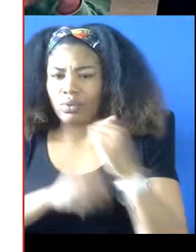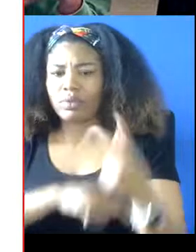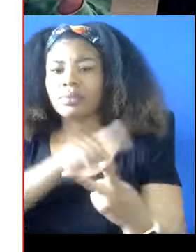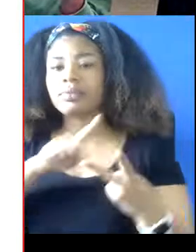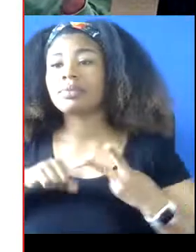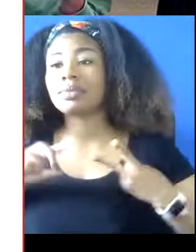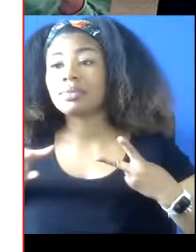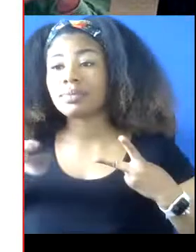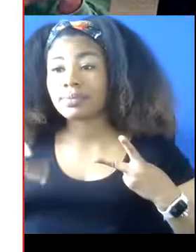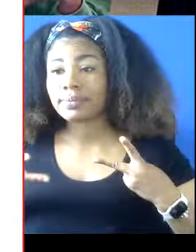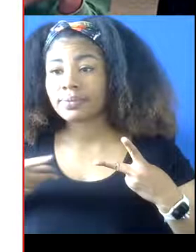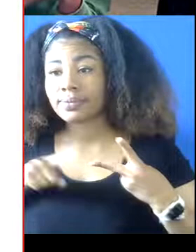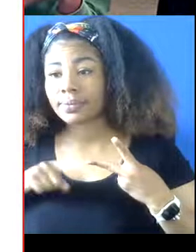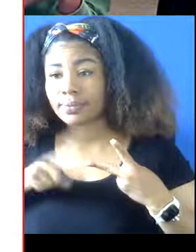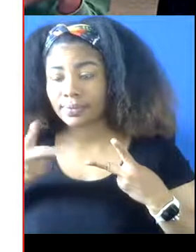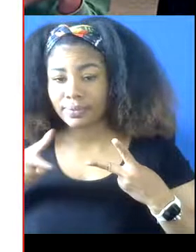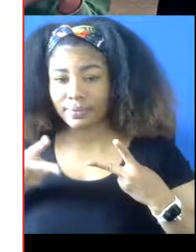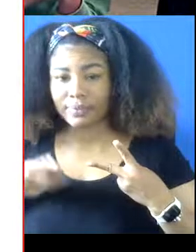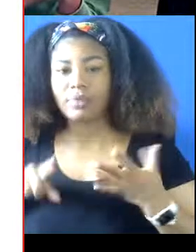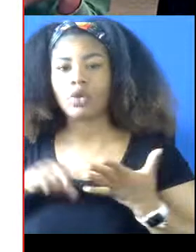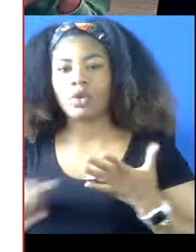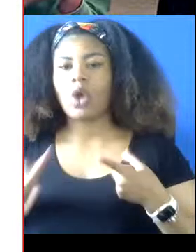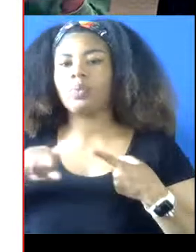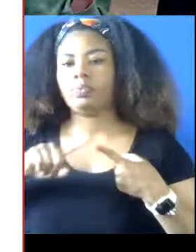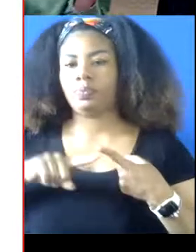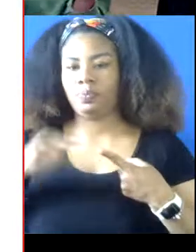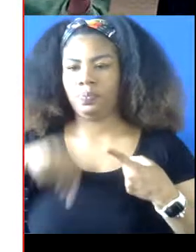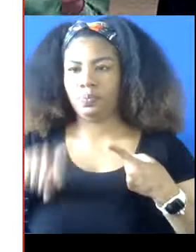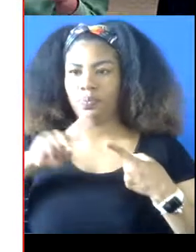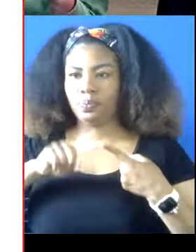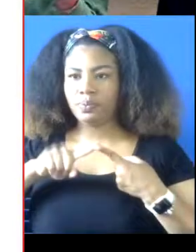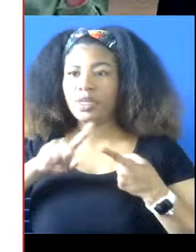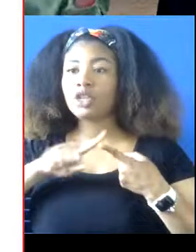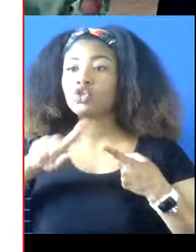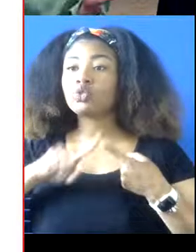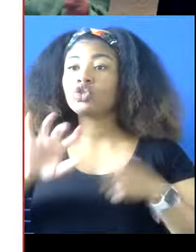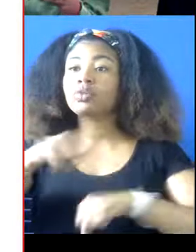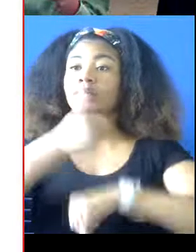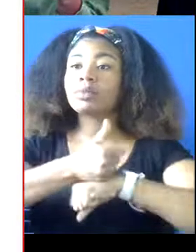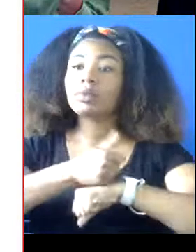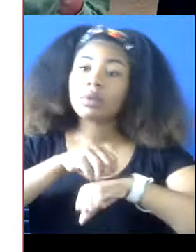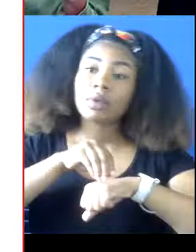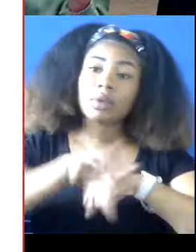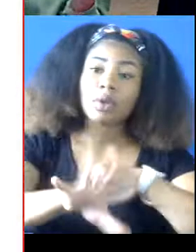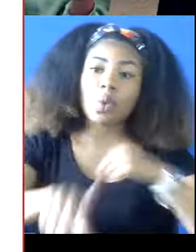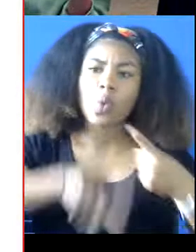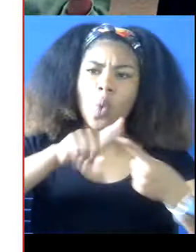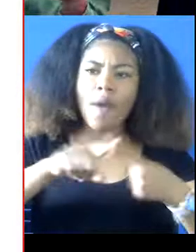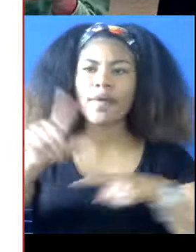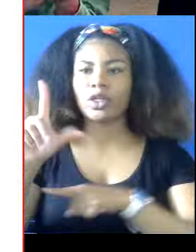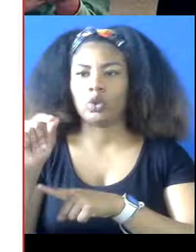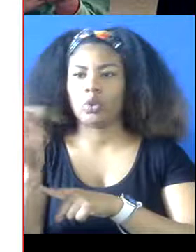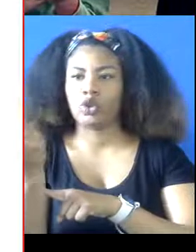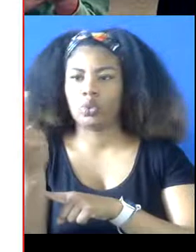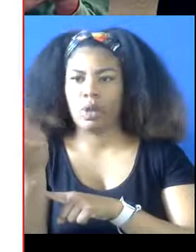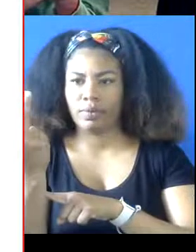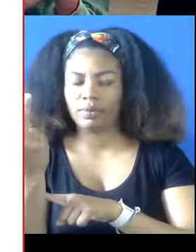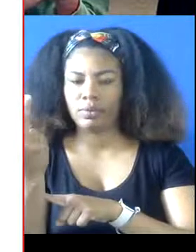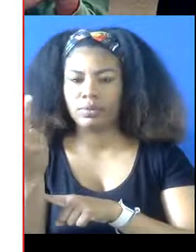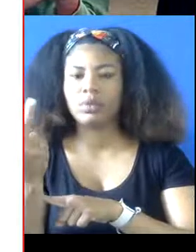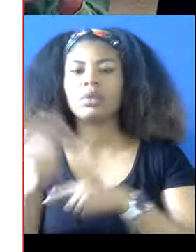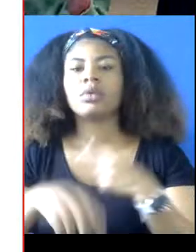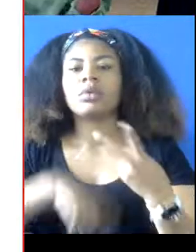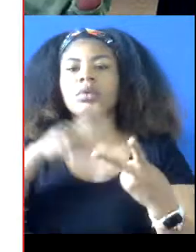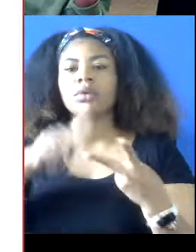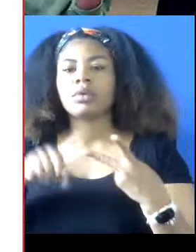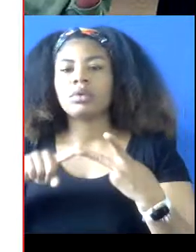research. The first one was done in 2012, the second one done in 2018. So we're still seeing that progression in the research, pointing in the direction